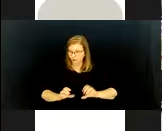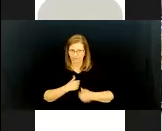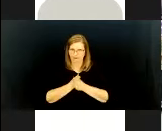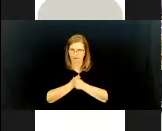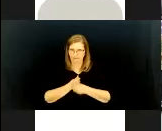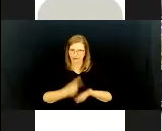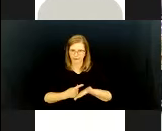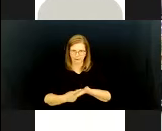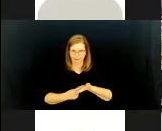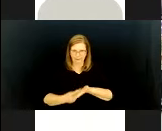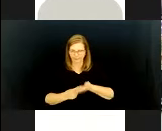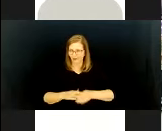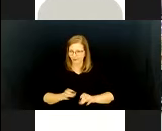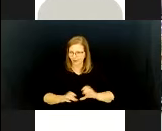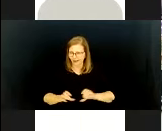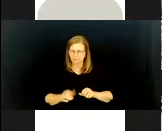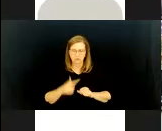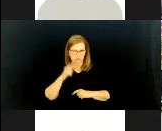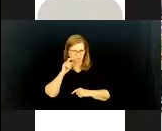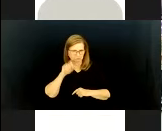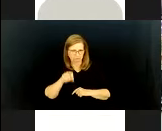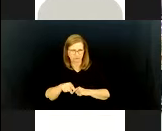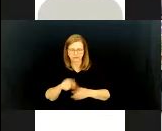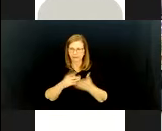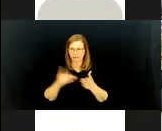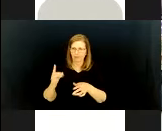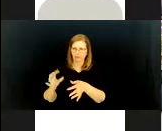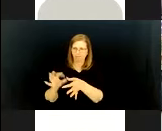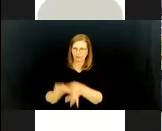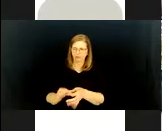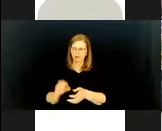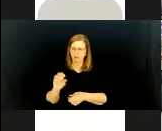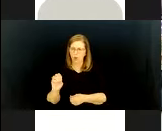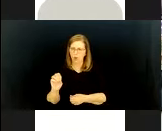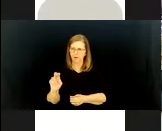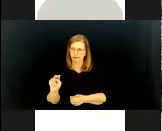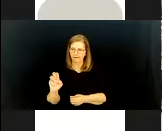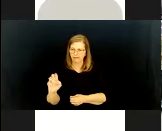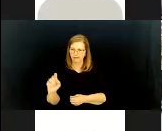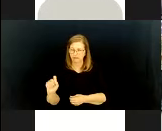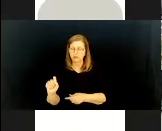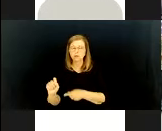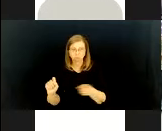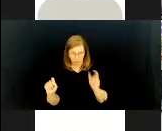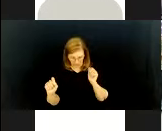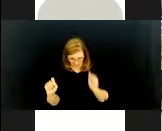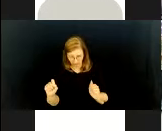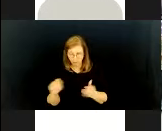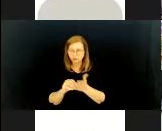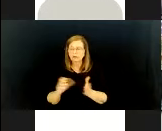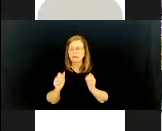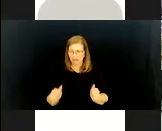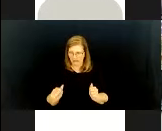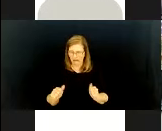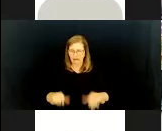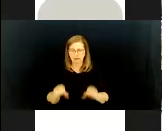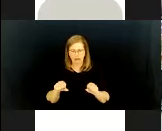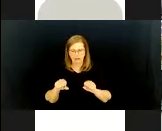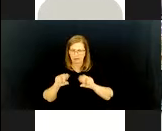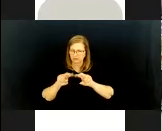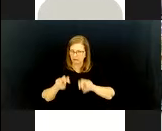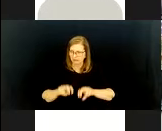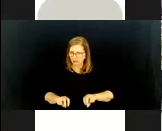happening in the chat, and I saw that someone mentioned the ONET. So you can, your students can take these assessments and